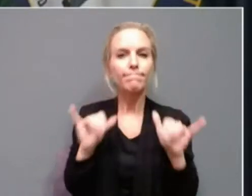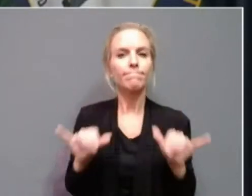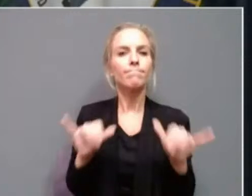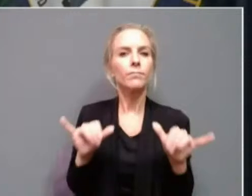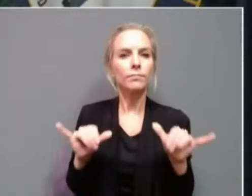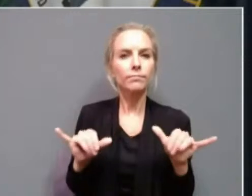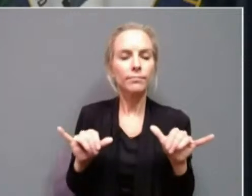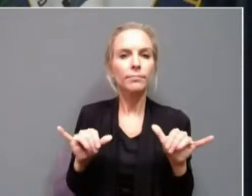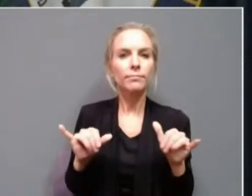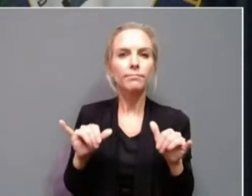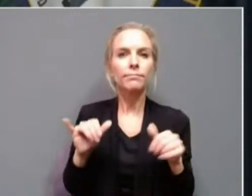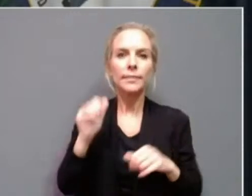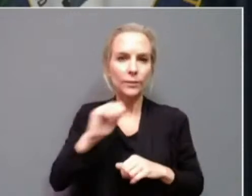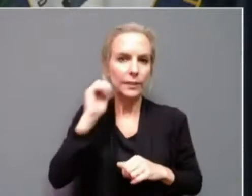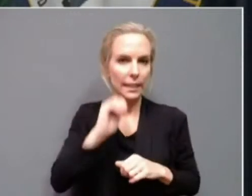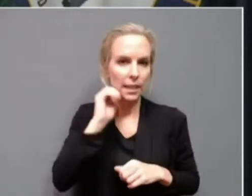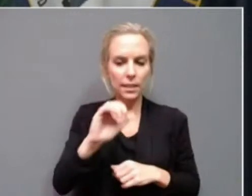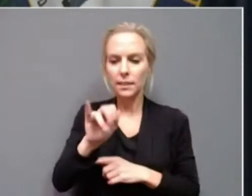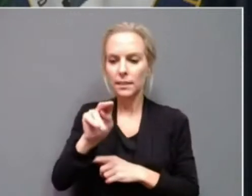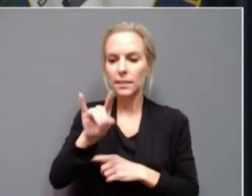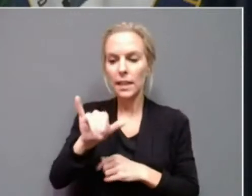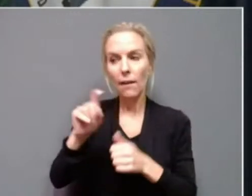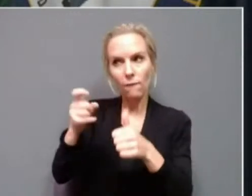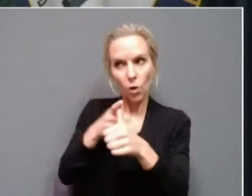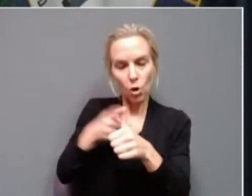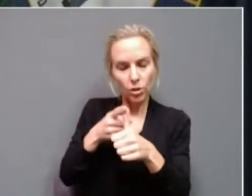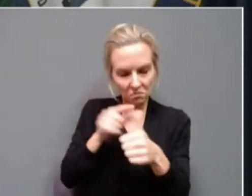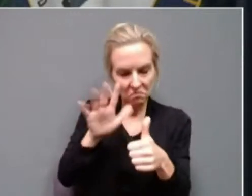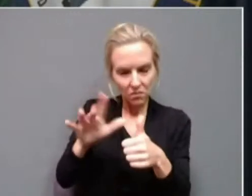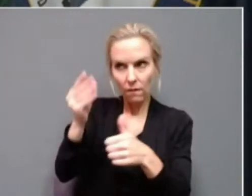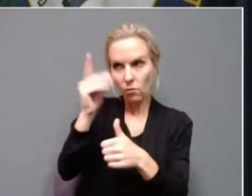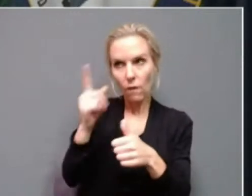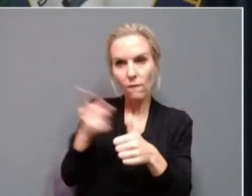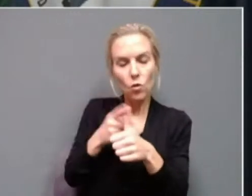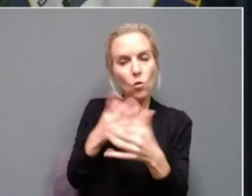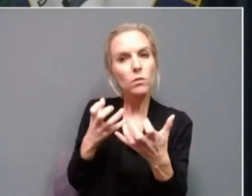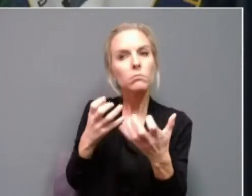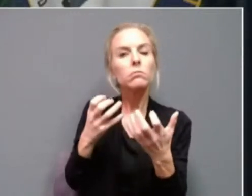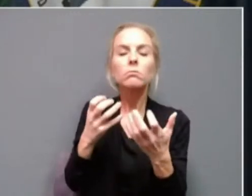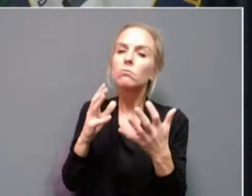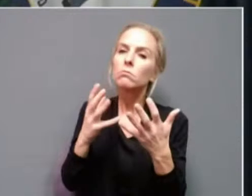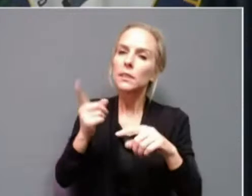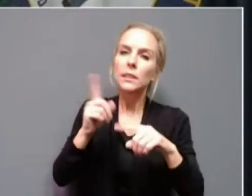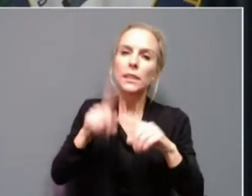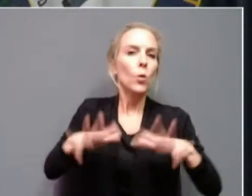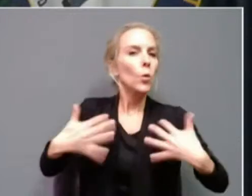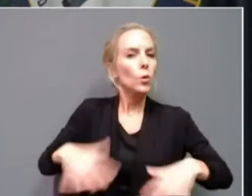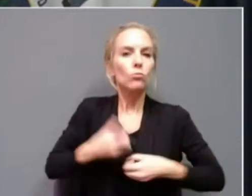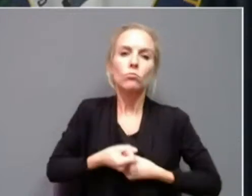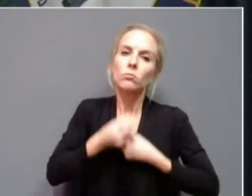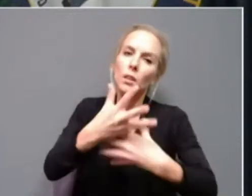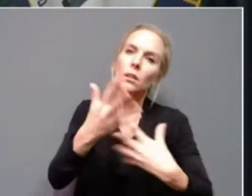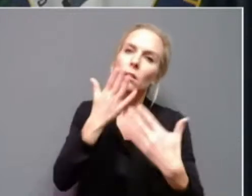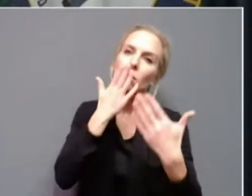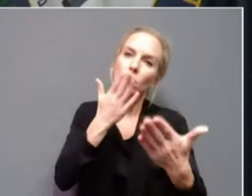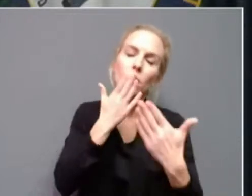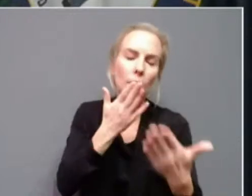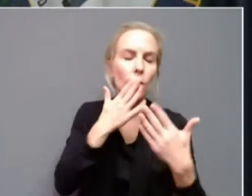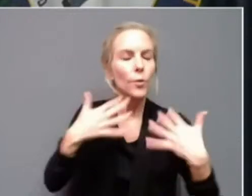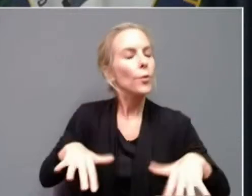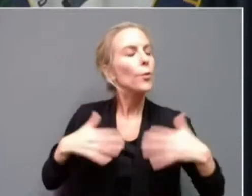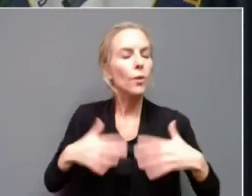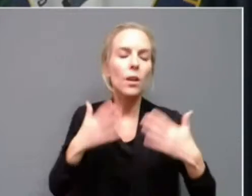out. Cindy, first, on behalf of the Commonwealth of Kentucky, we cannot express our gratitude enough. Thank